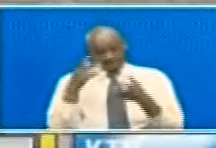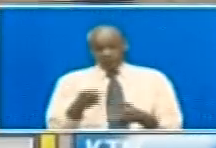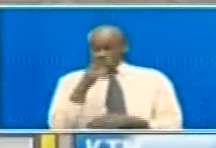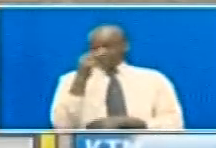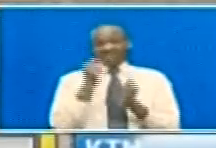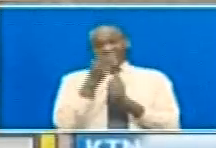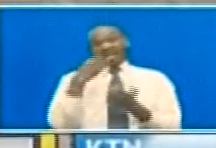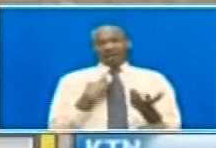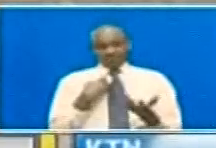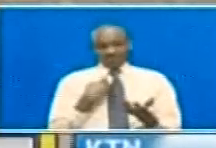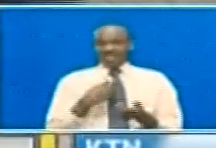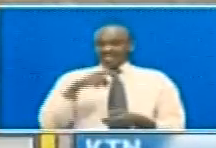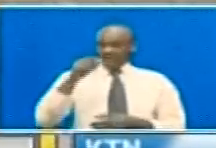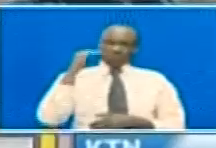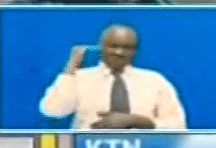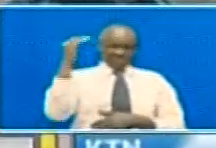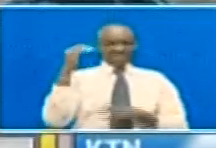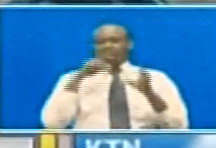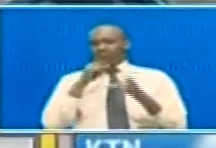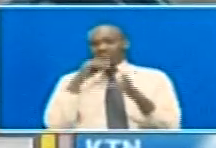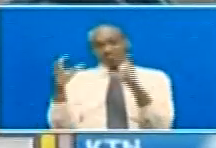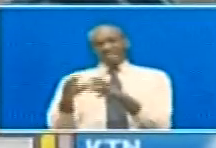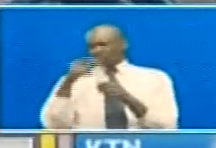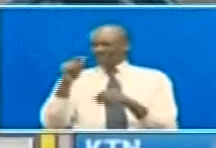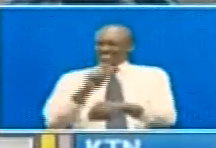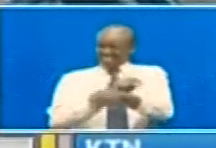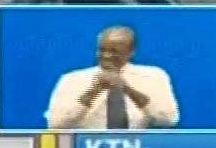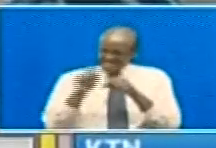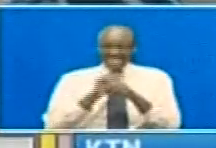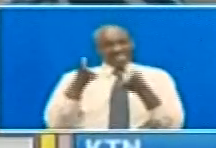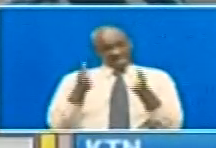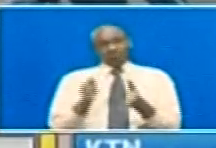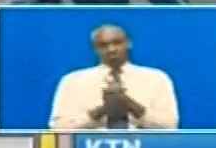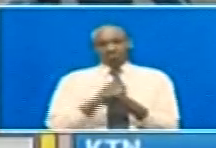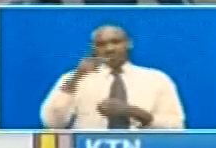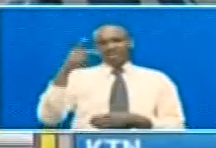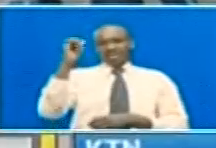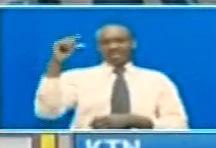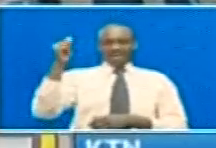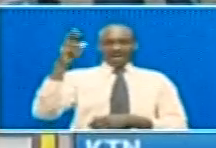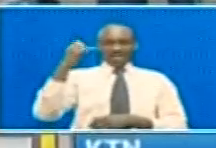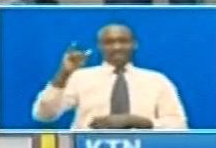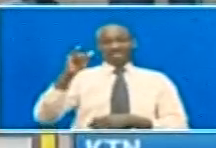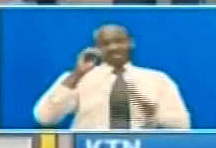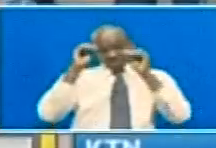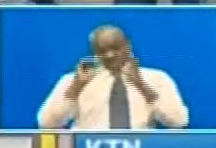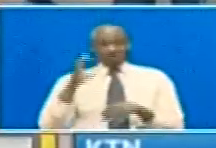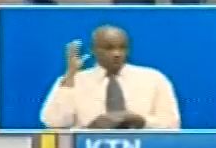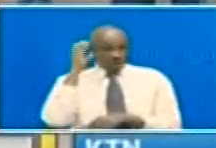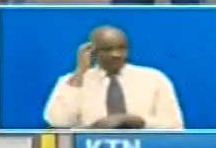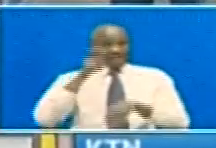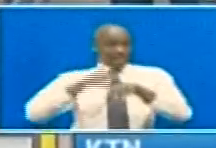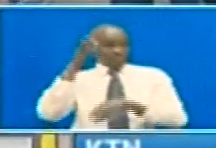of the 12-kilometer senior men's team that has been in residential training camp at the Kigari Teachers Training College in Embu. The